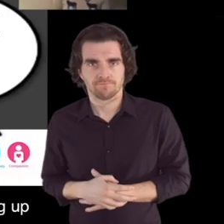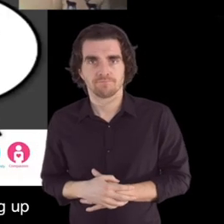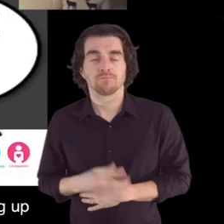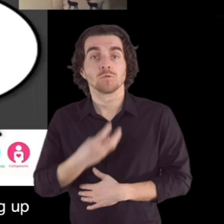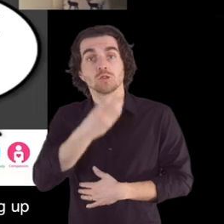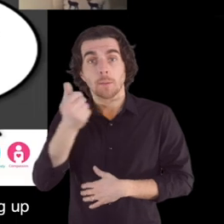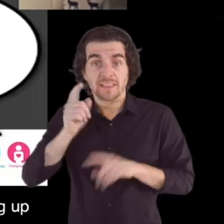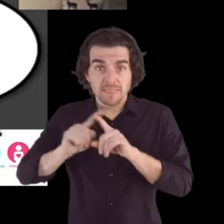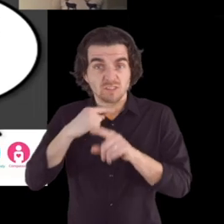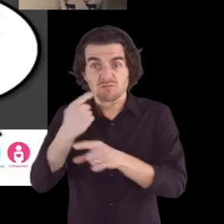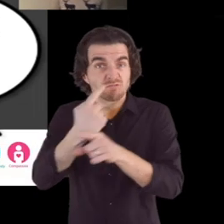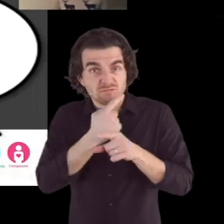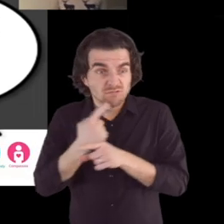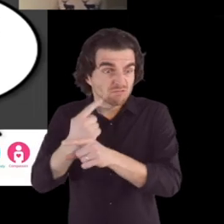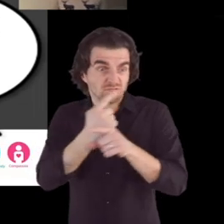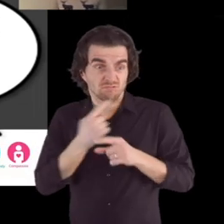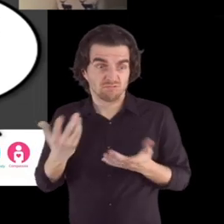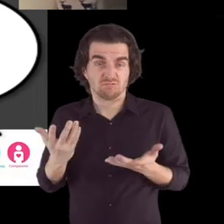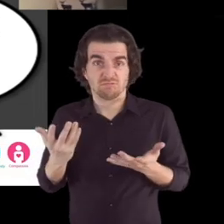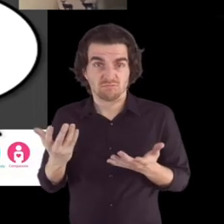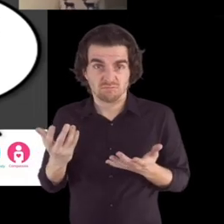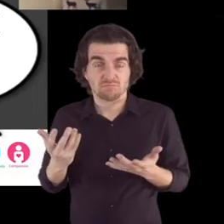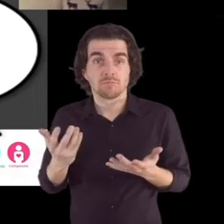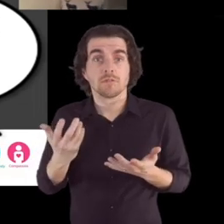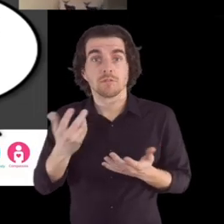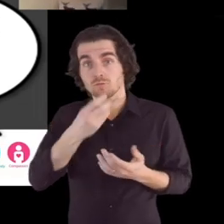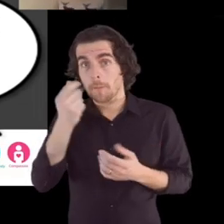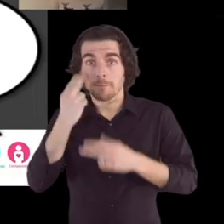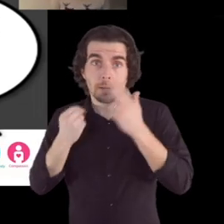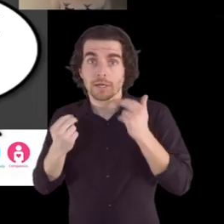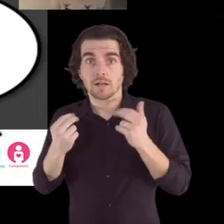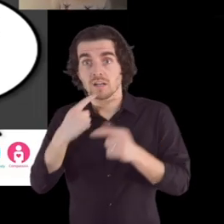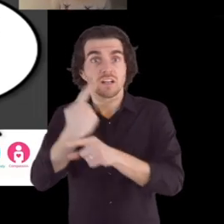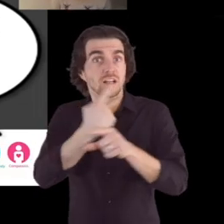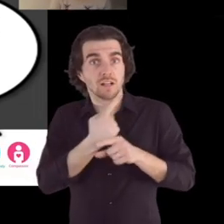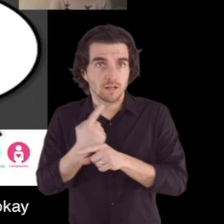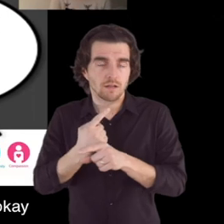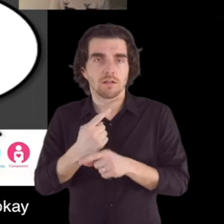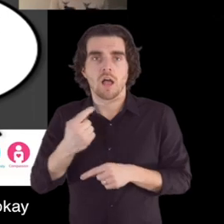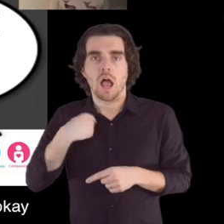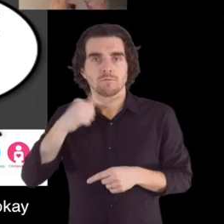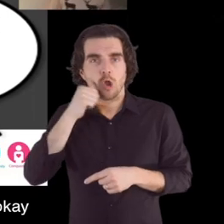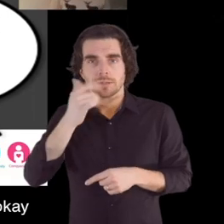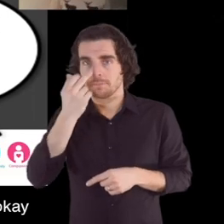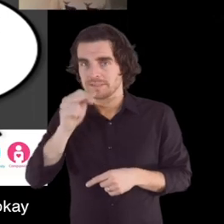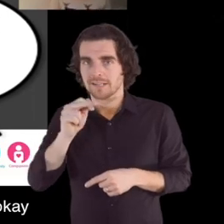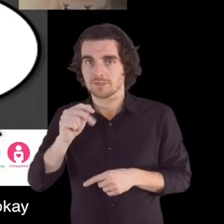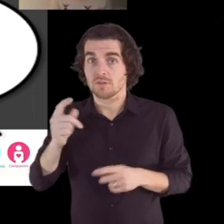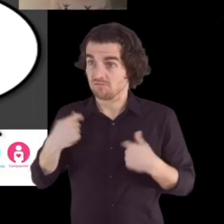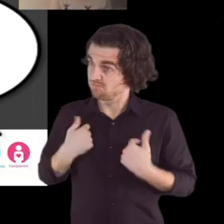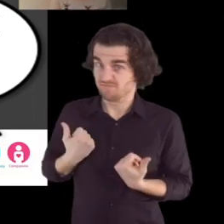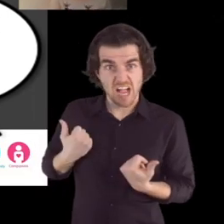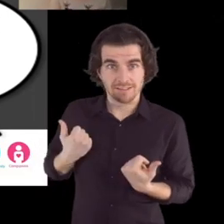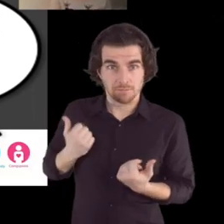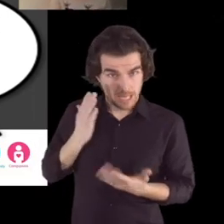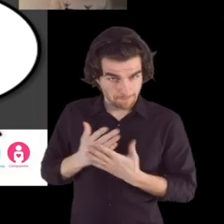So some of the things that were coming up in our conversations, you know, people were saying that, you know, I always pretend and I always say I'm okay